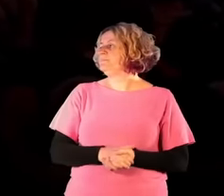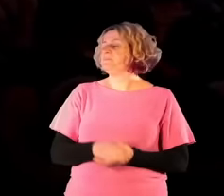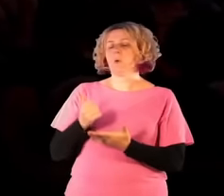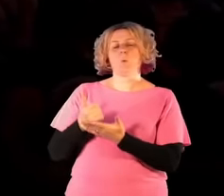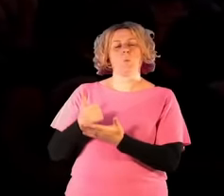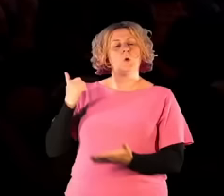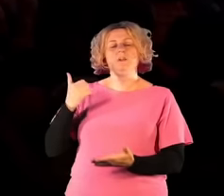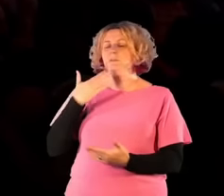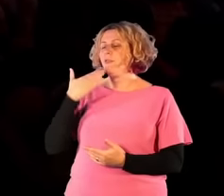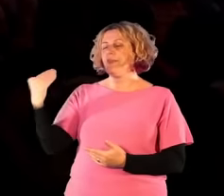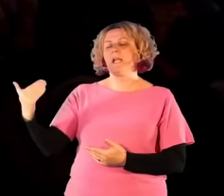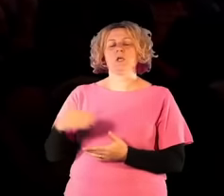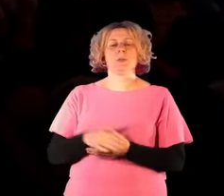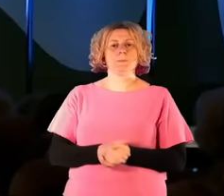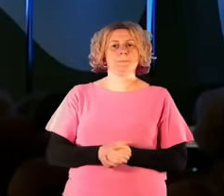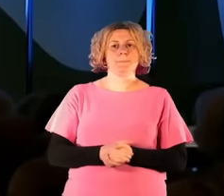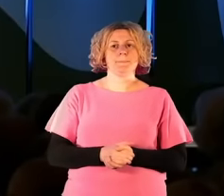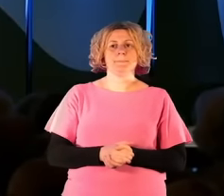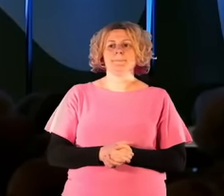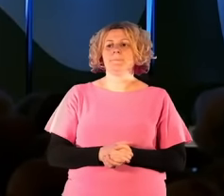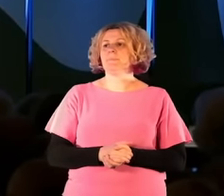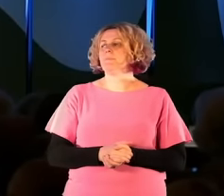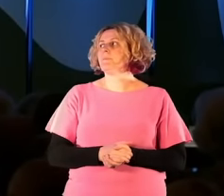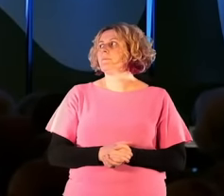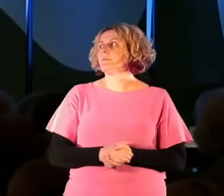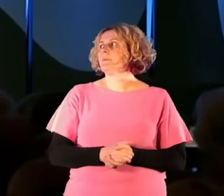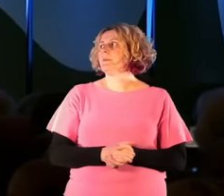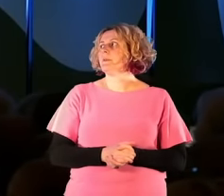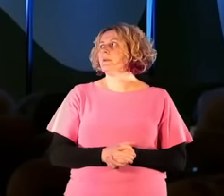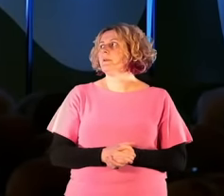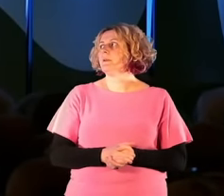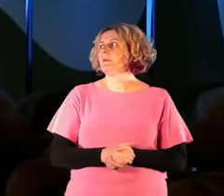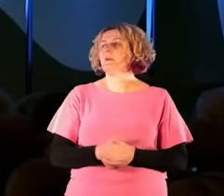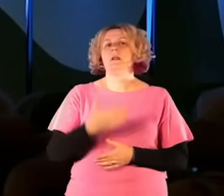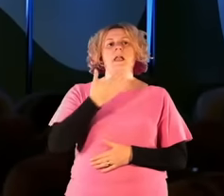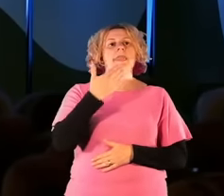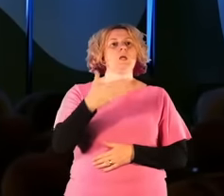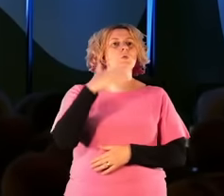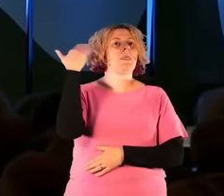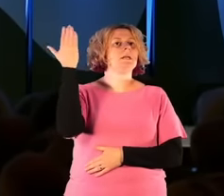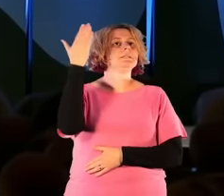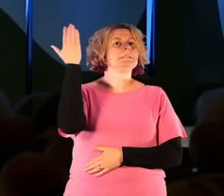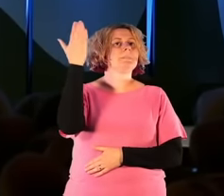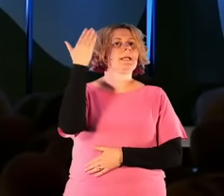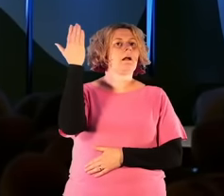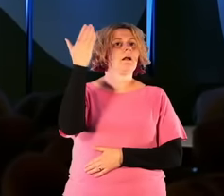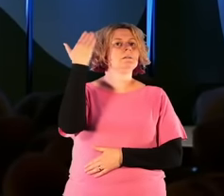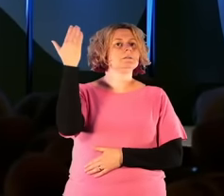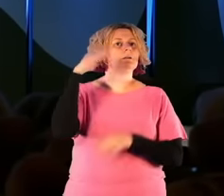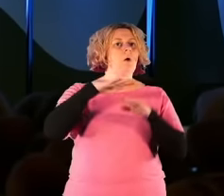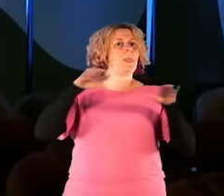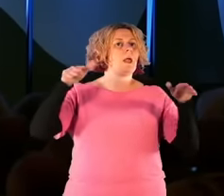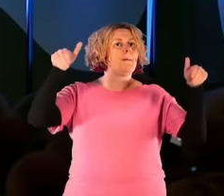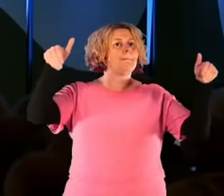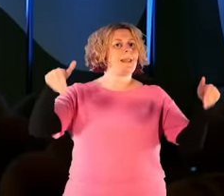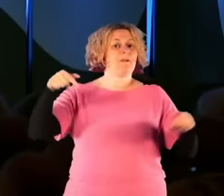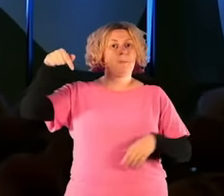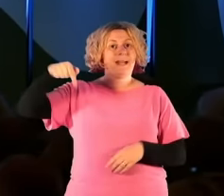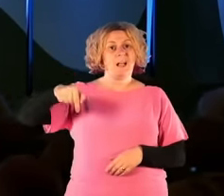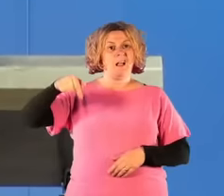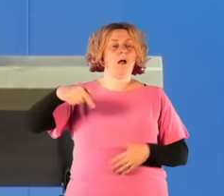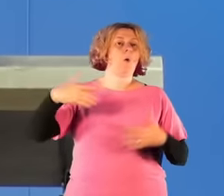wonderful, as always, having you. Thanks so much to the speakers on the main platform here, in